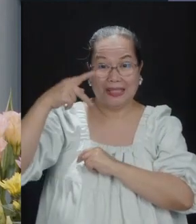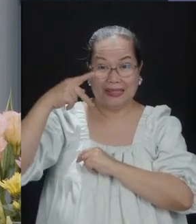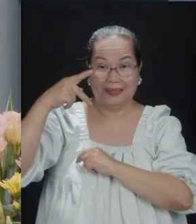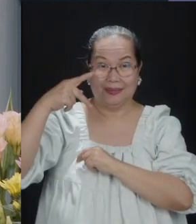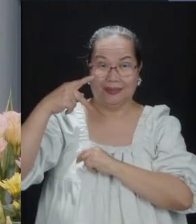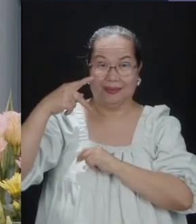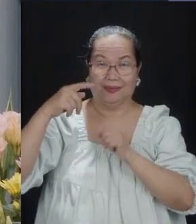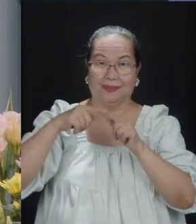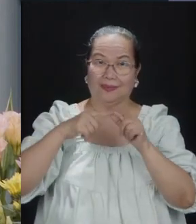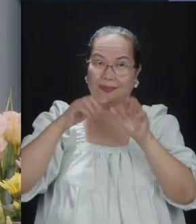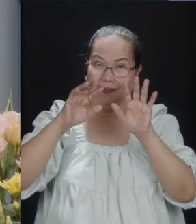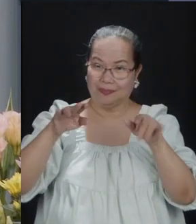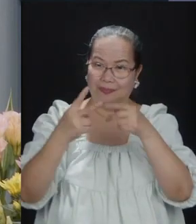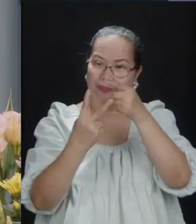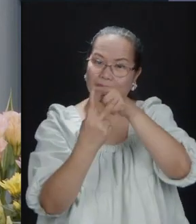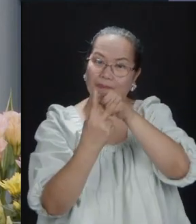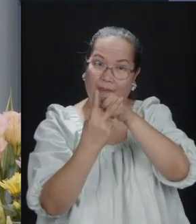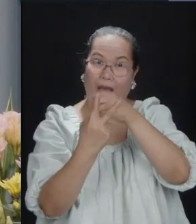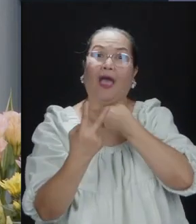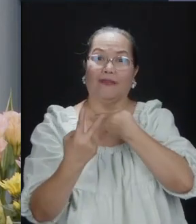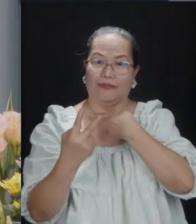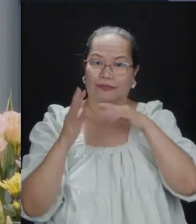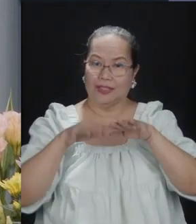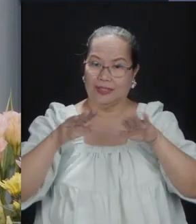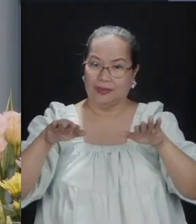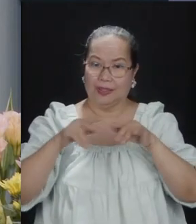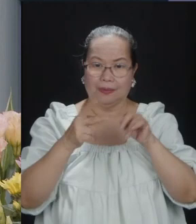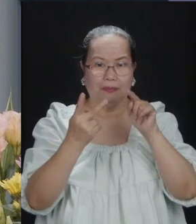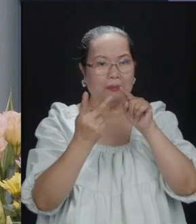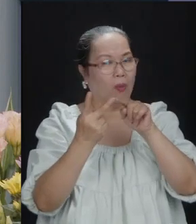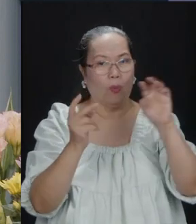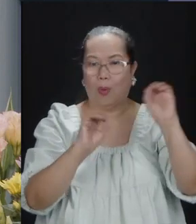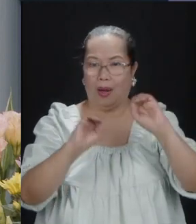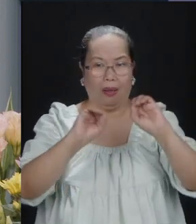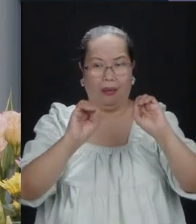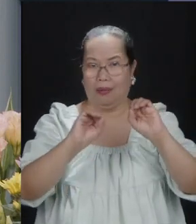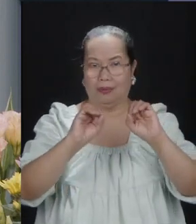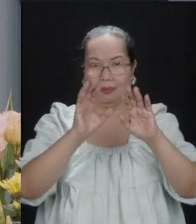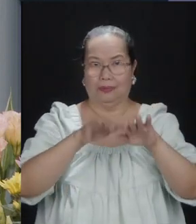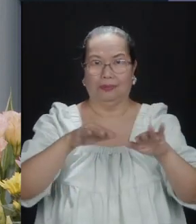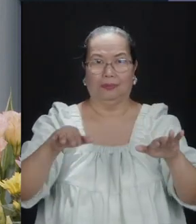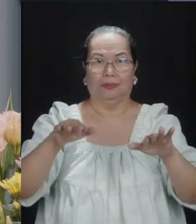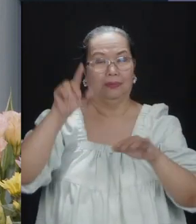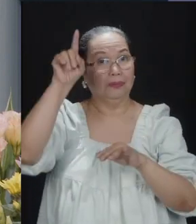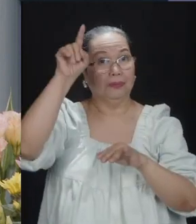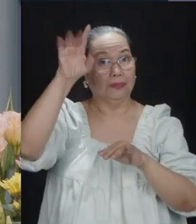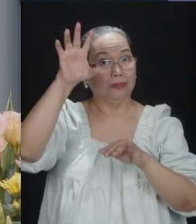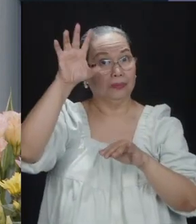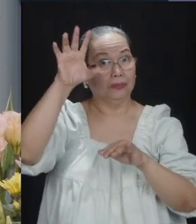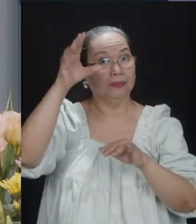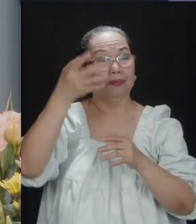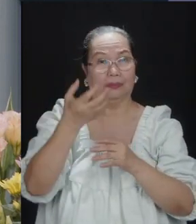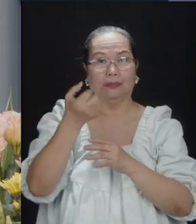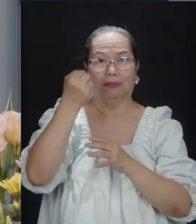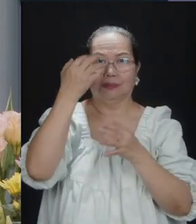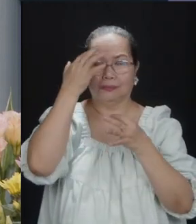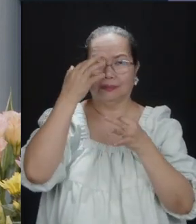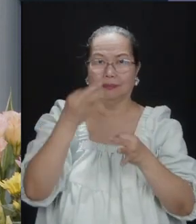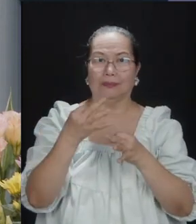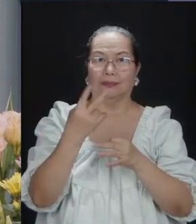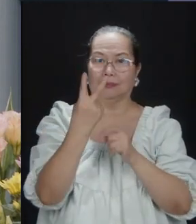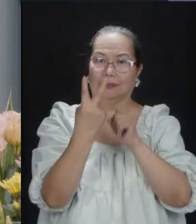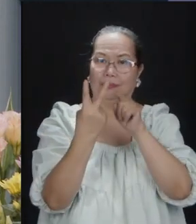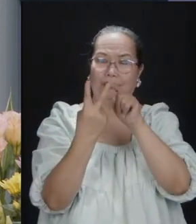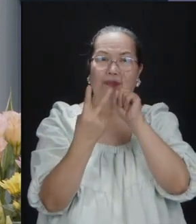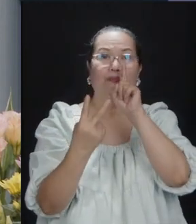Peninnah had children, but Hannah had no children. You know, God's design is for one